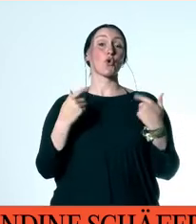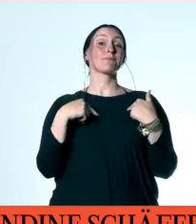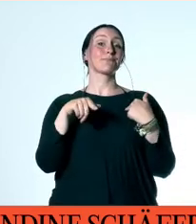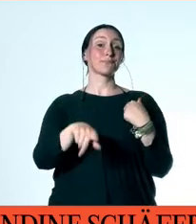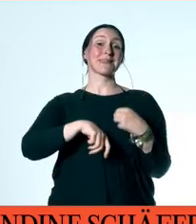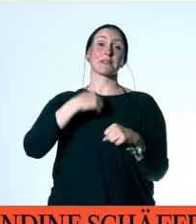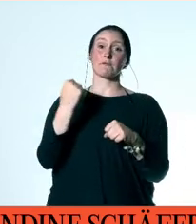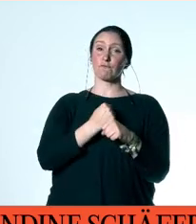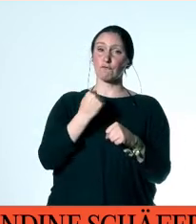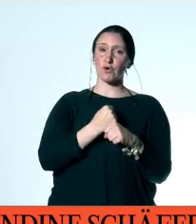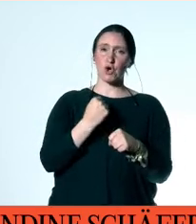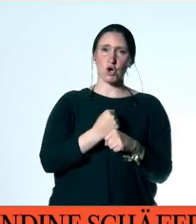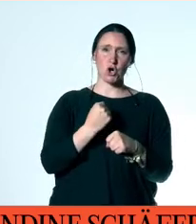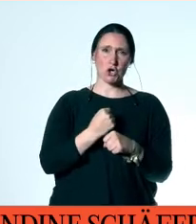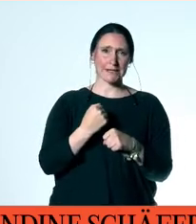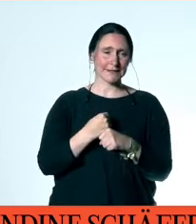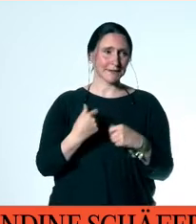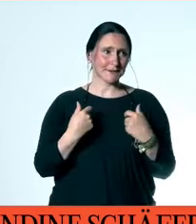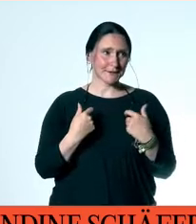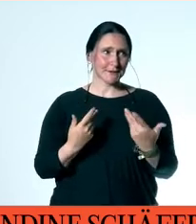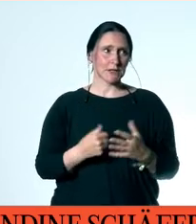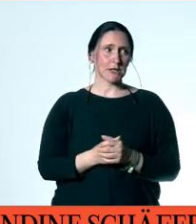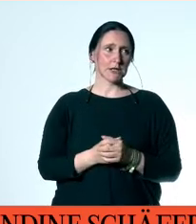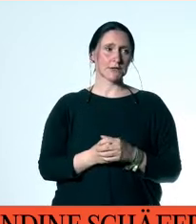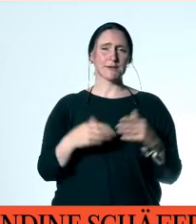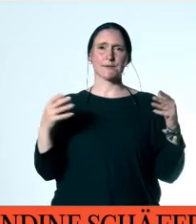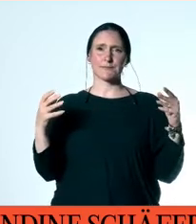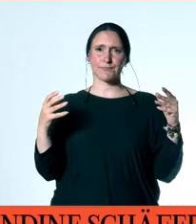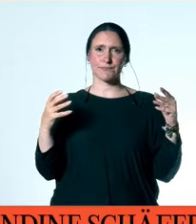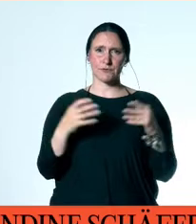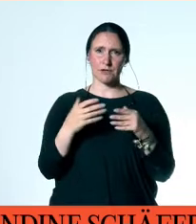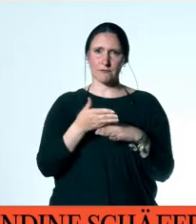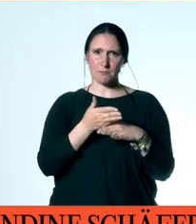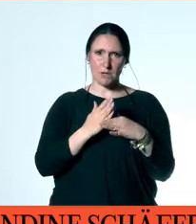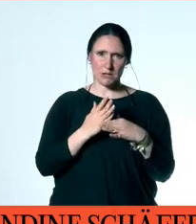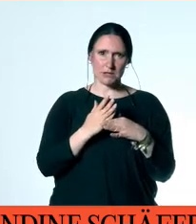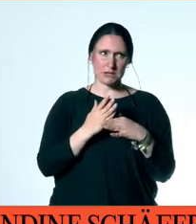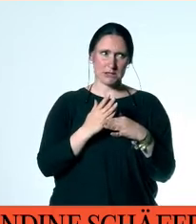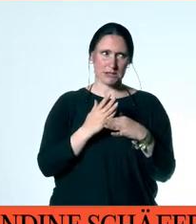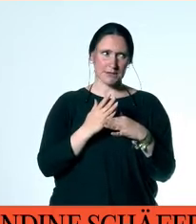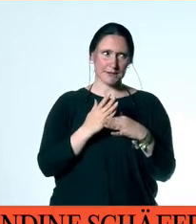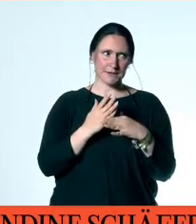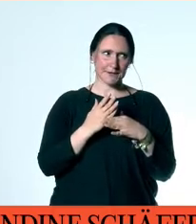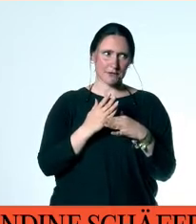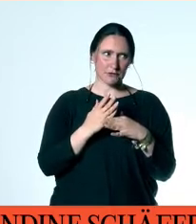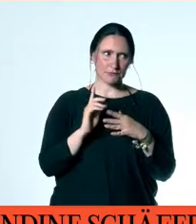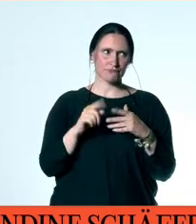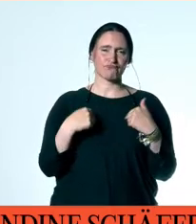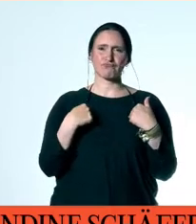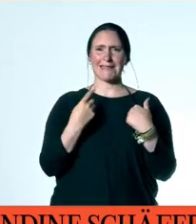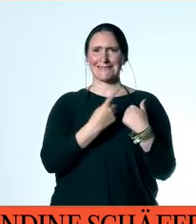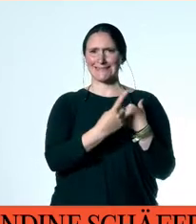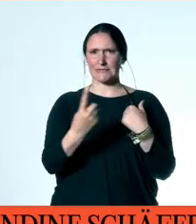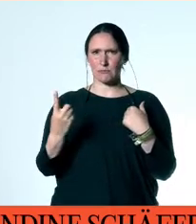Obviously, queerness is an anomaly, and this group of practitioners, we all have quite varied backgrounds